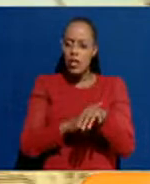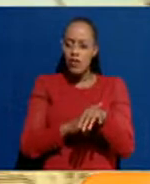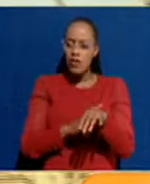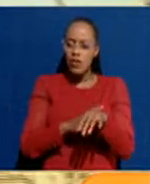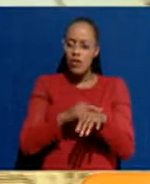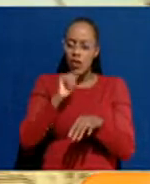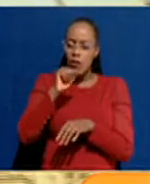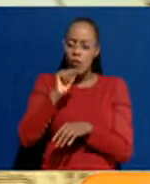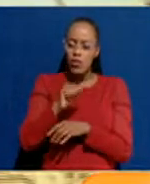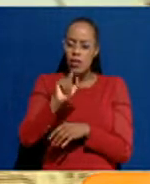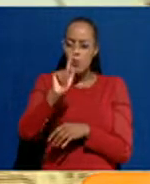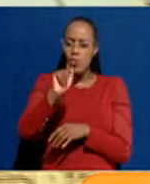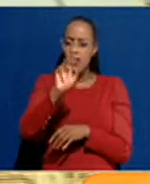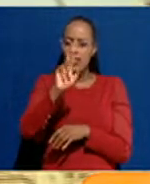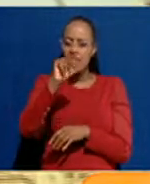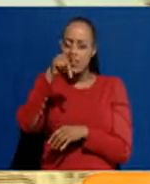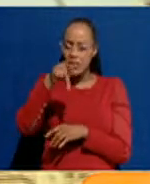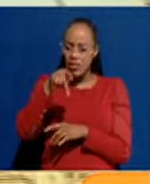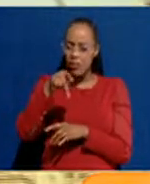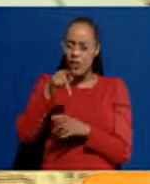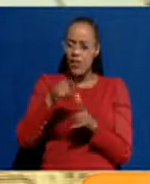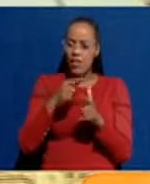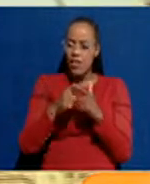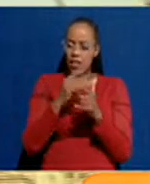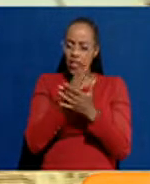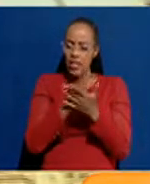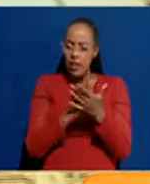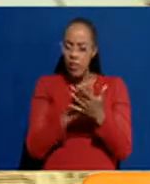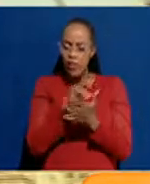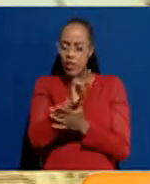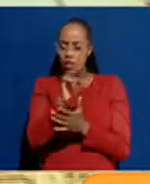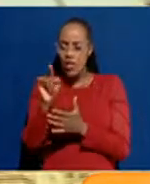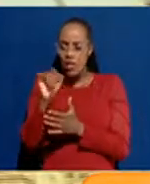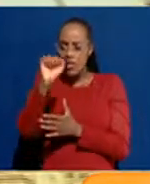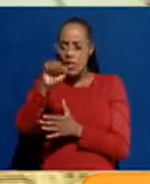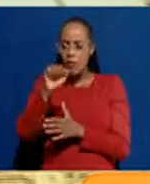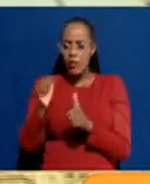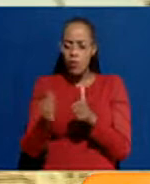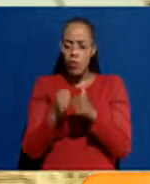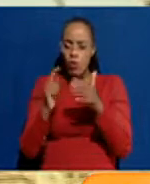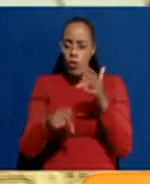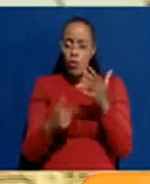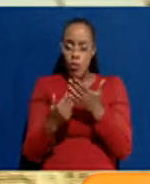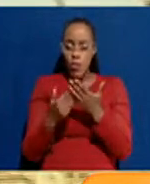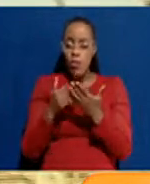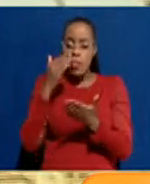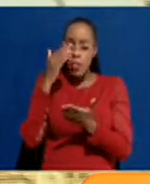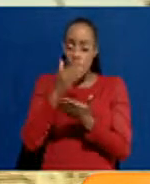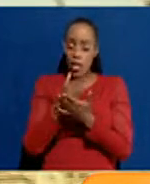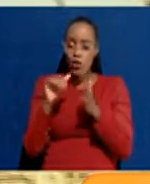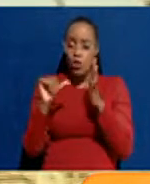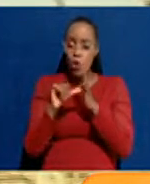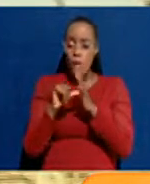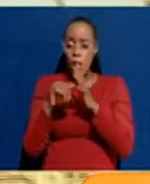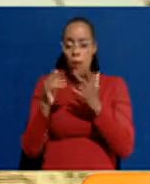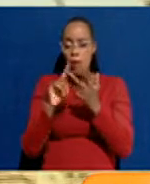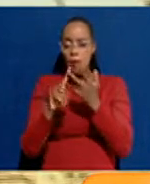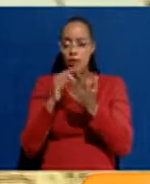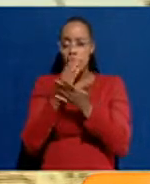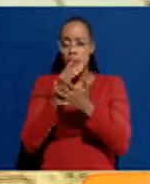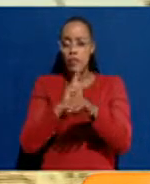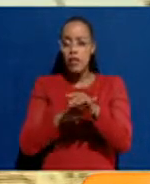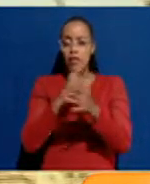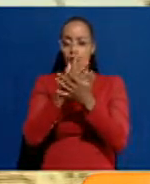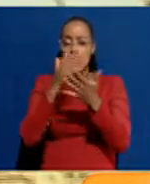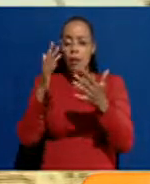trip. At times, some of the trips could be by virtue of a true fault, or at times an equipment